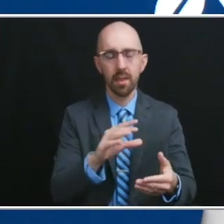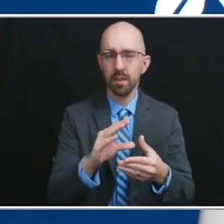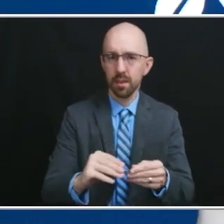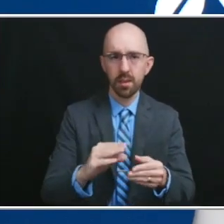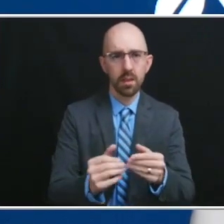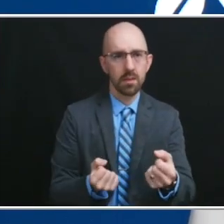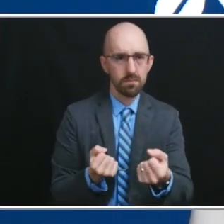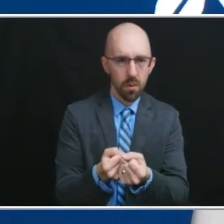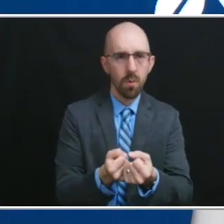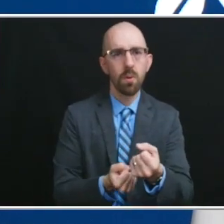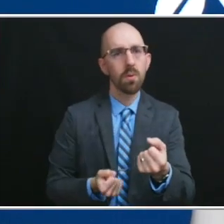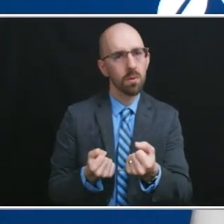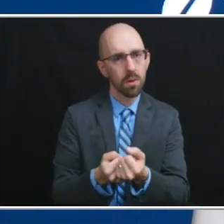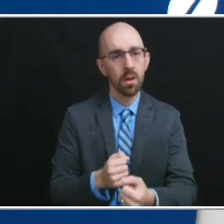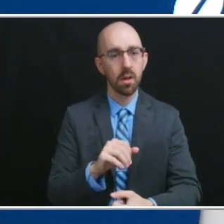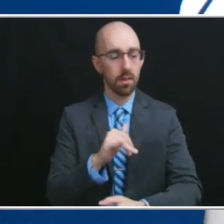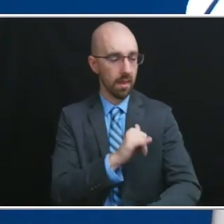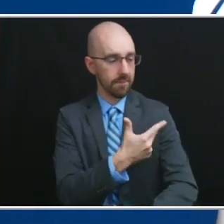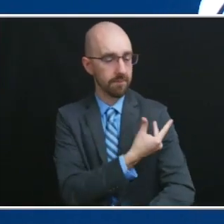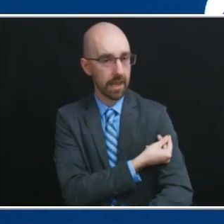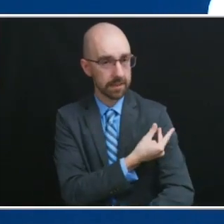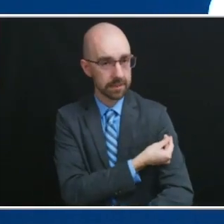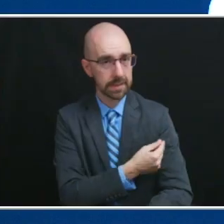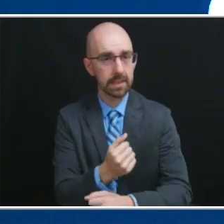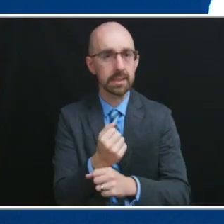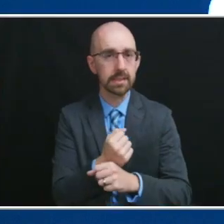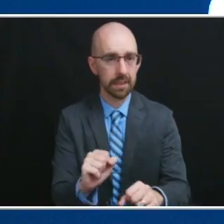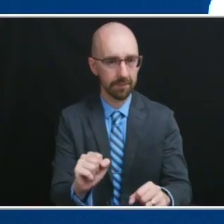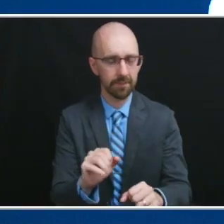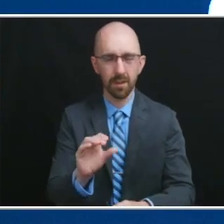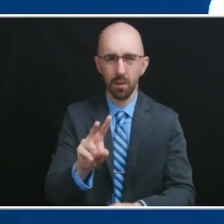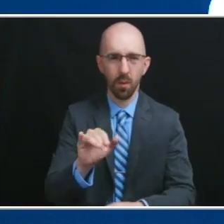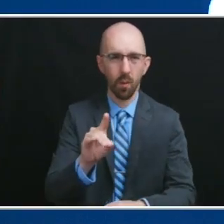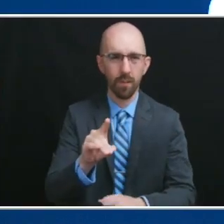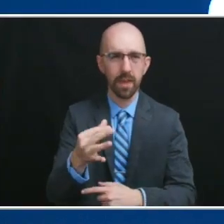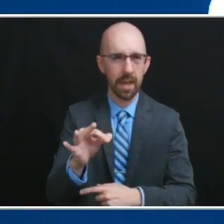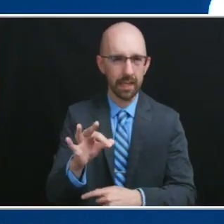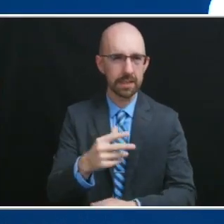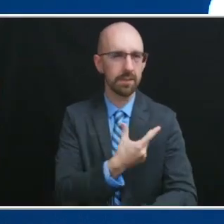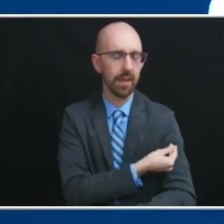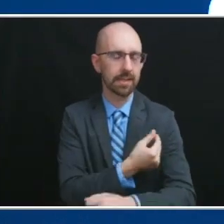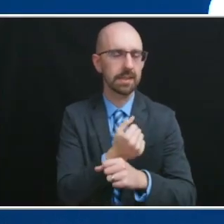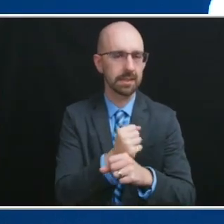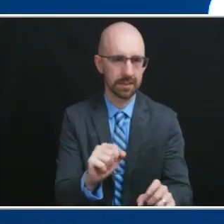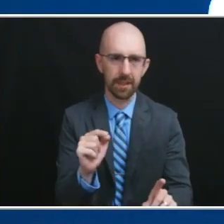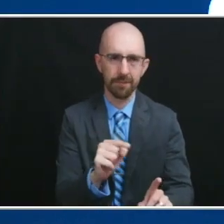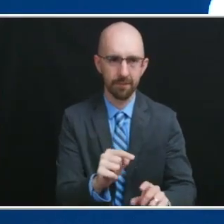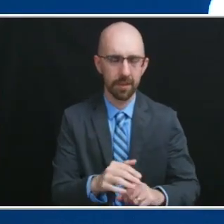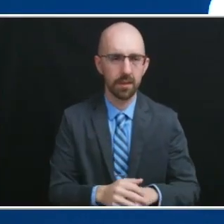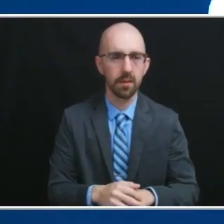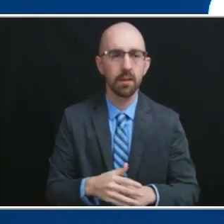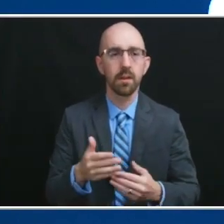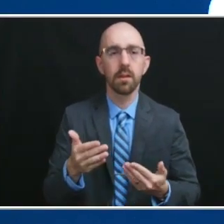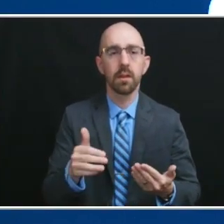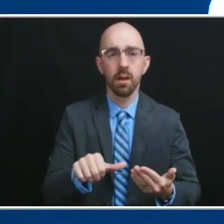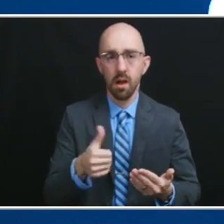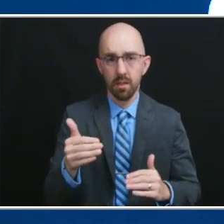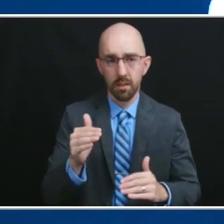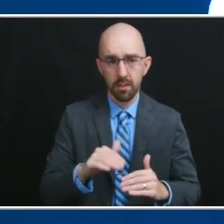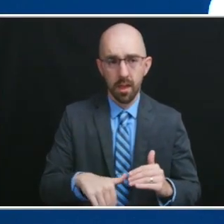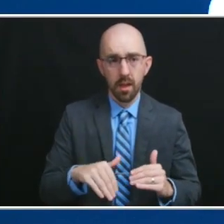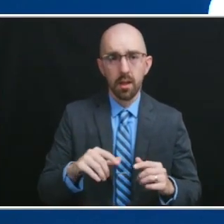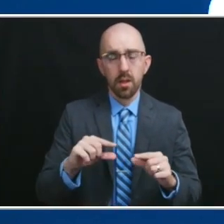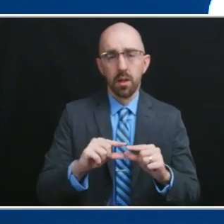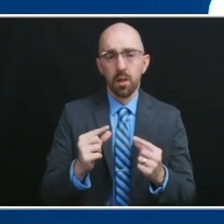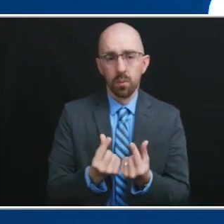that COVID-19 vaccination is safe. And we do know and understand that besides the group,